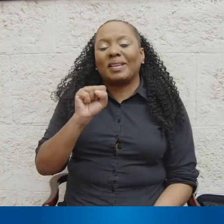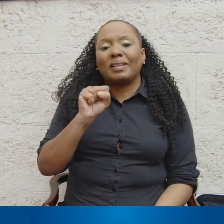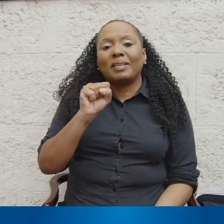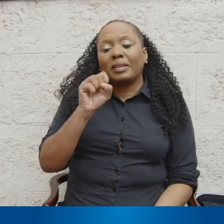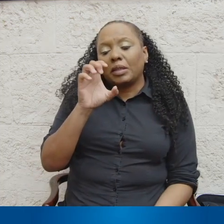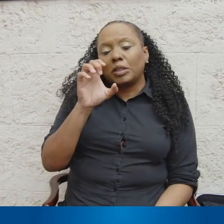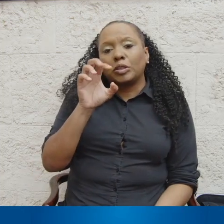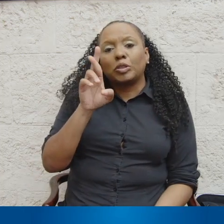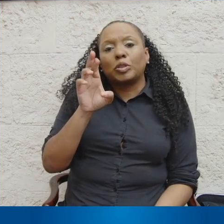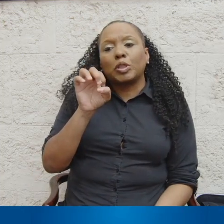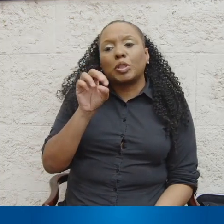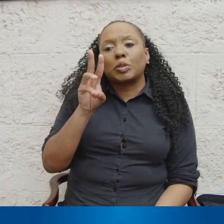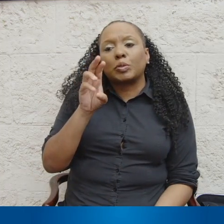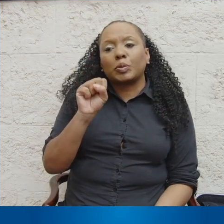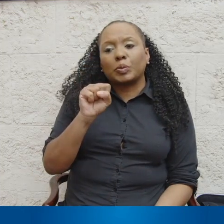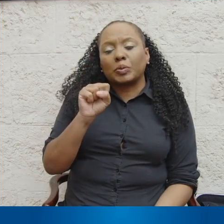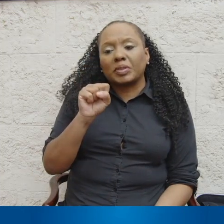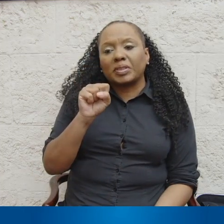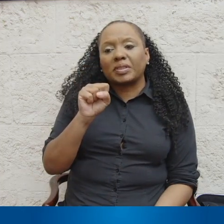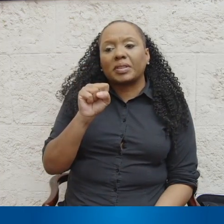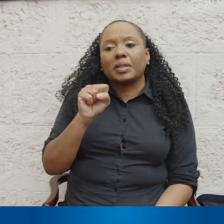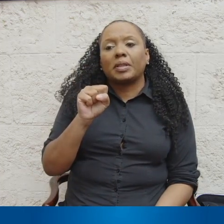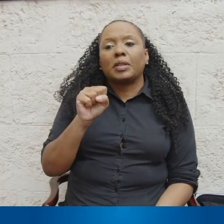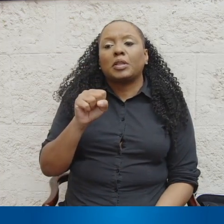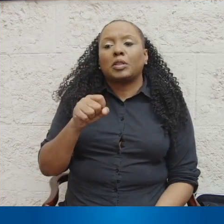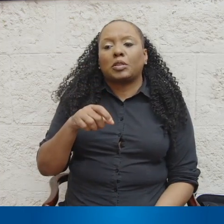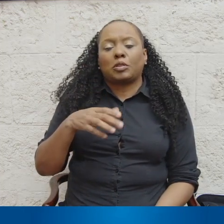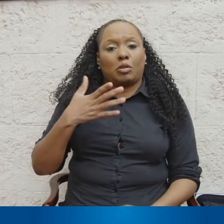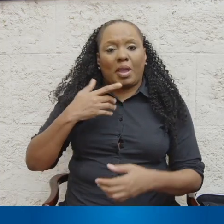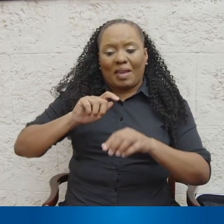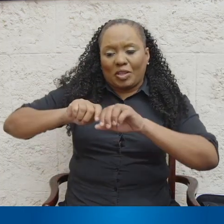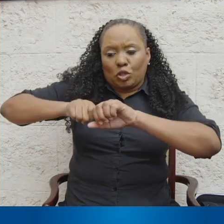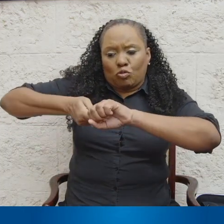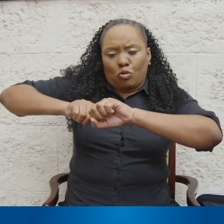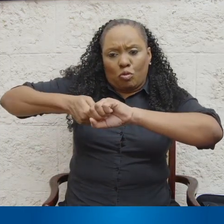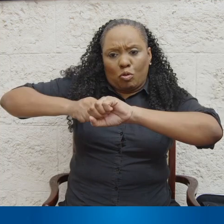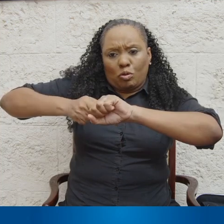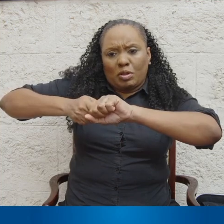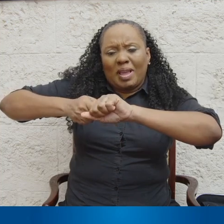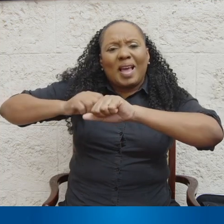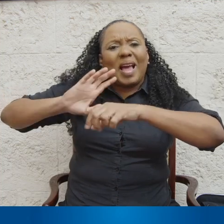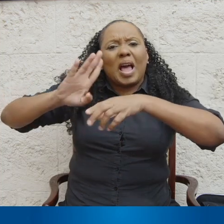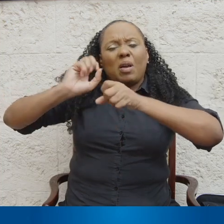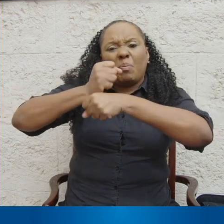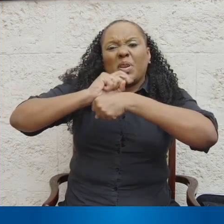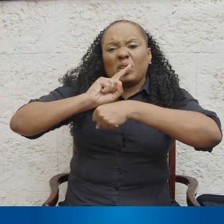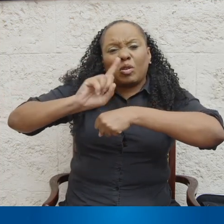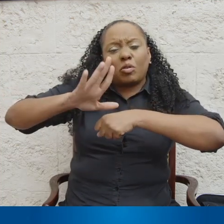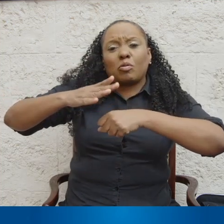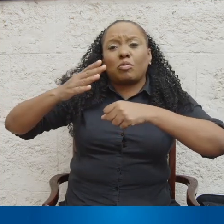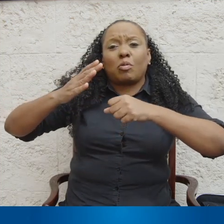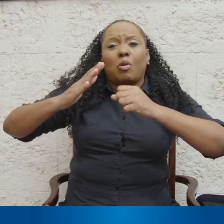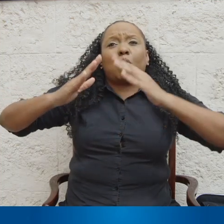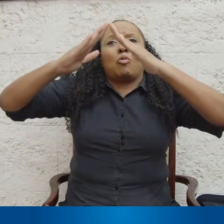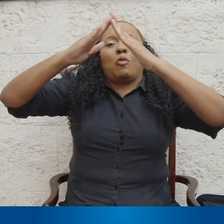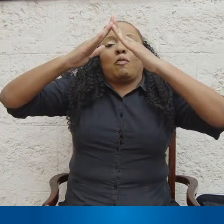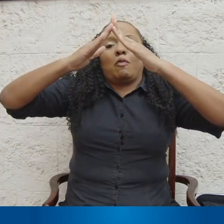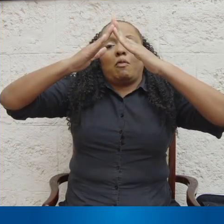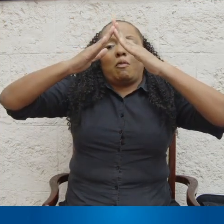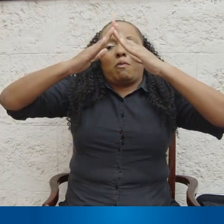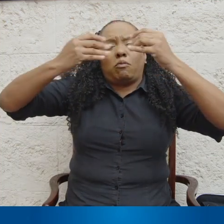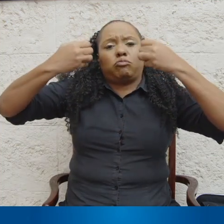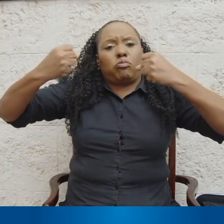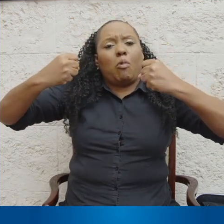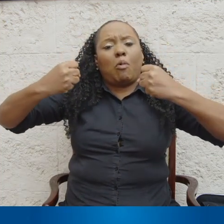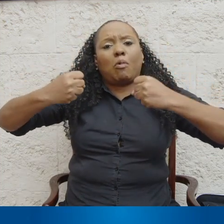the rafters and to the ring beam, and it helps to hold the rafter of your roof down. And you put